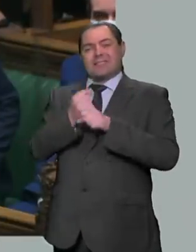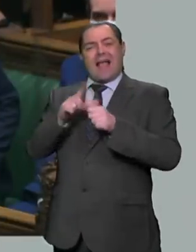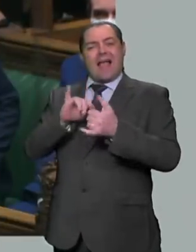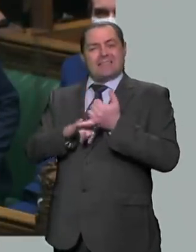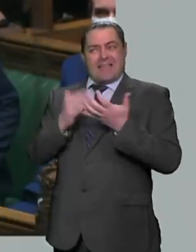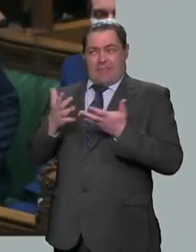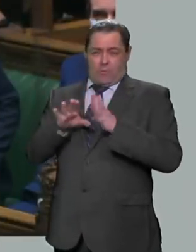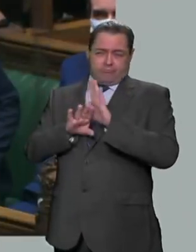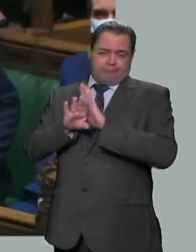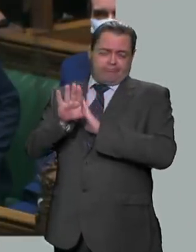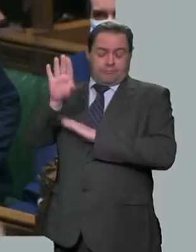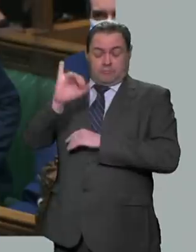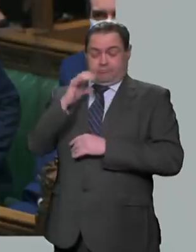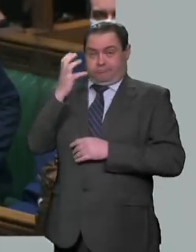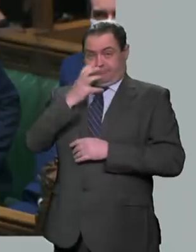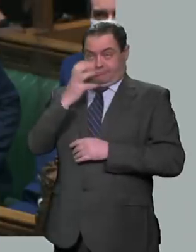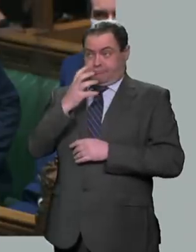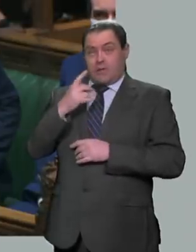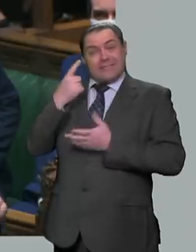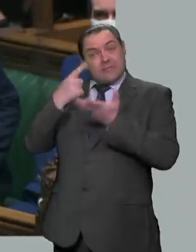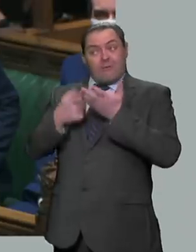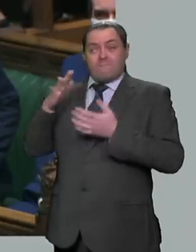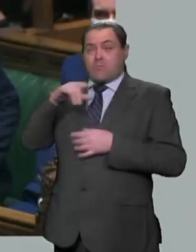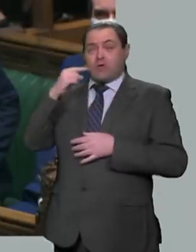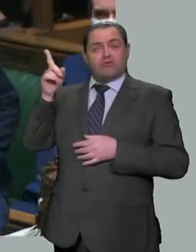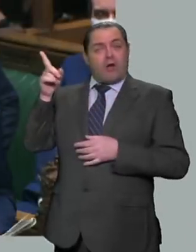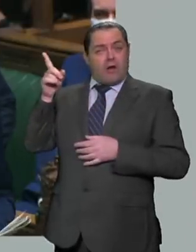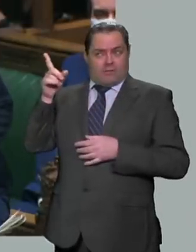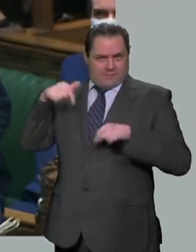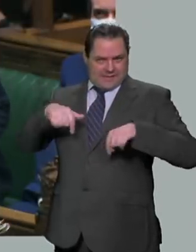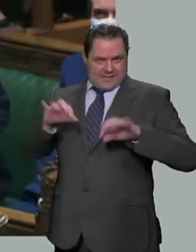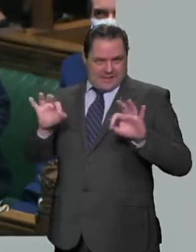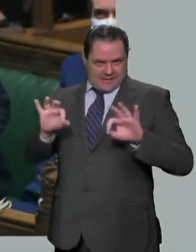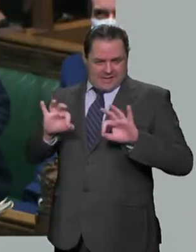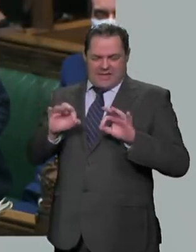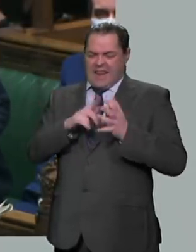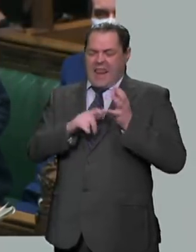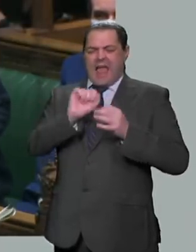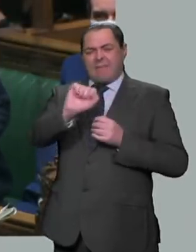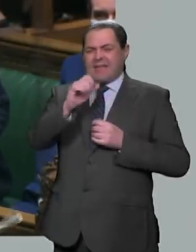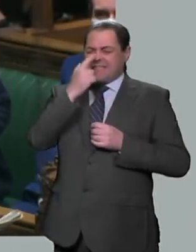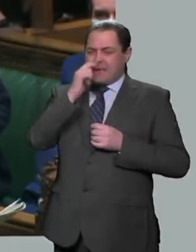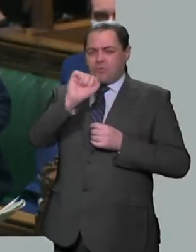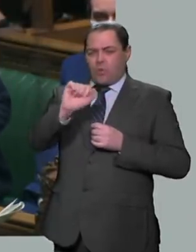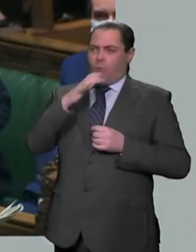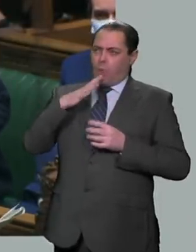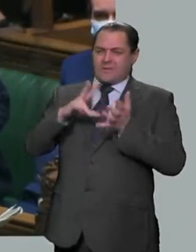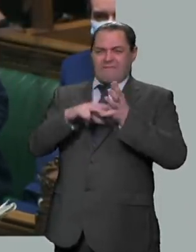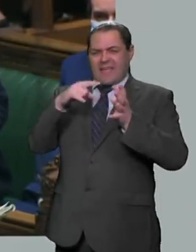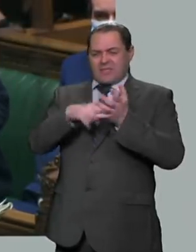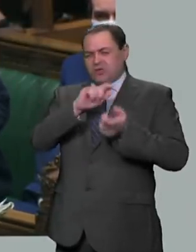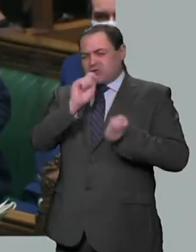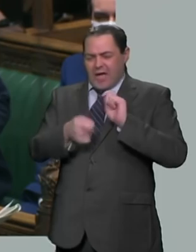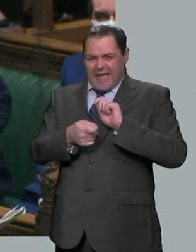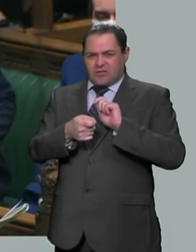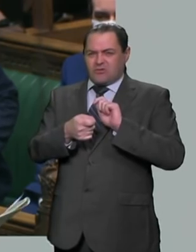currently dancing to a tune set in Moscow. Will the Prime Minister agree with me that Labour's short-term proposals to shift the burden from bill